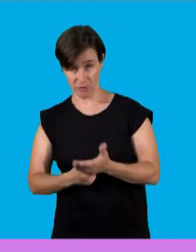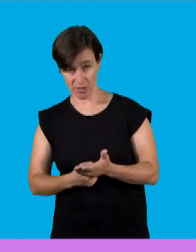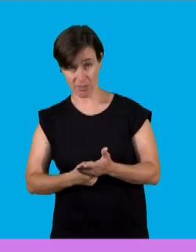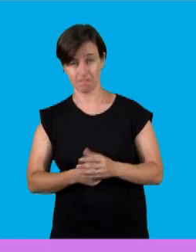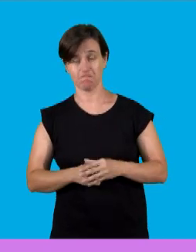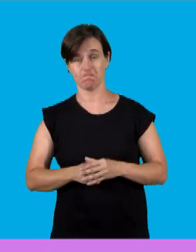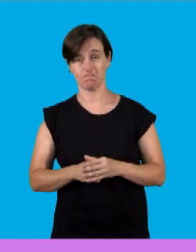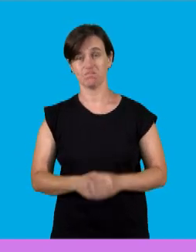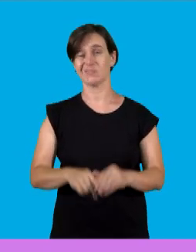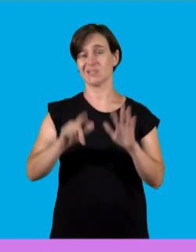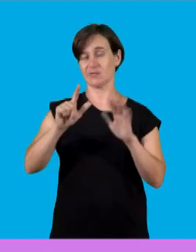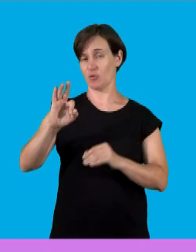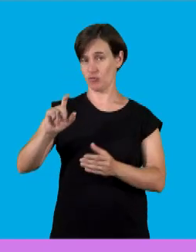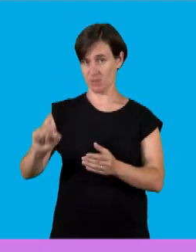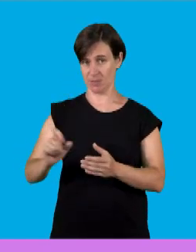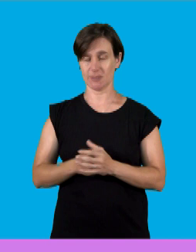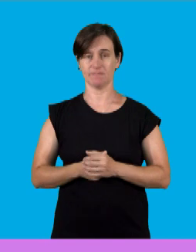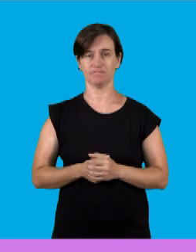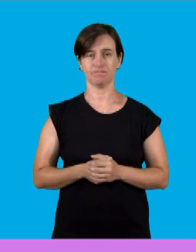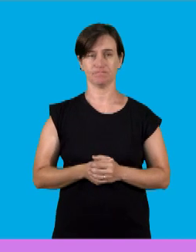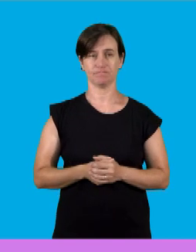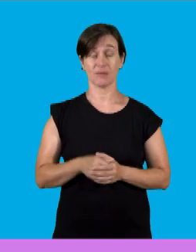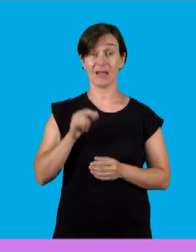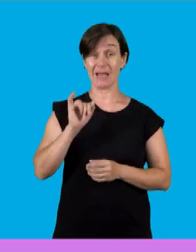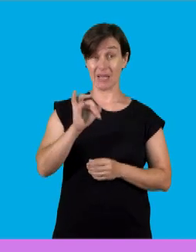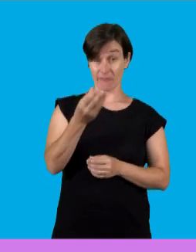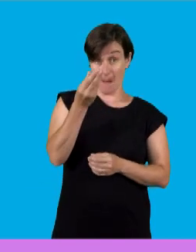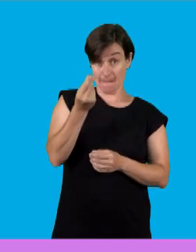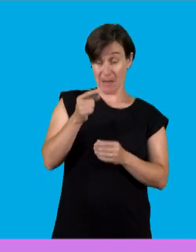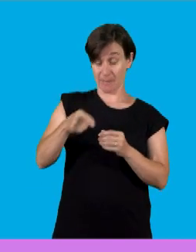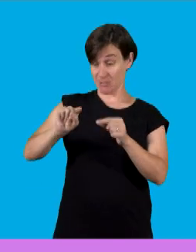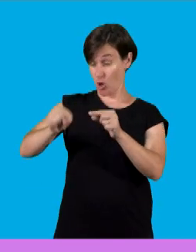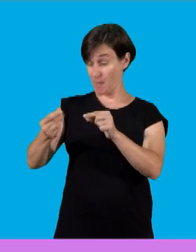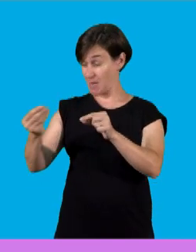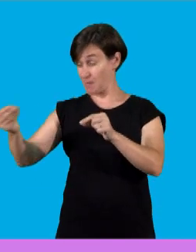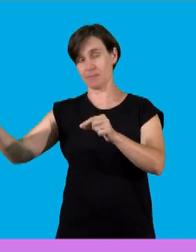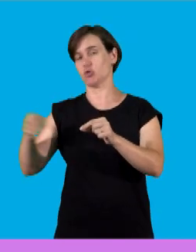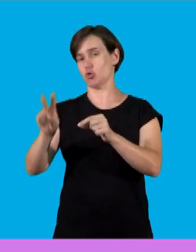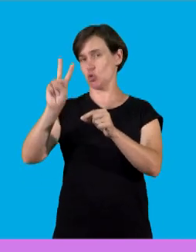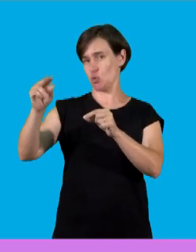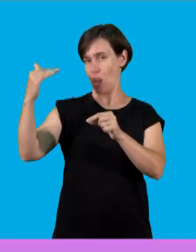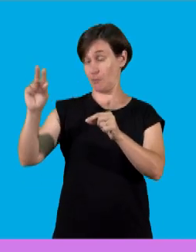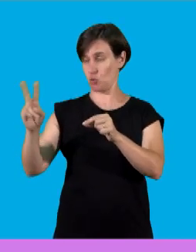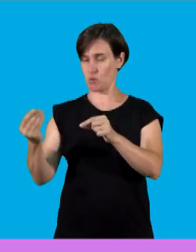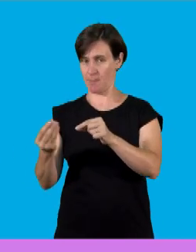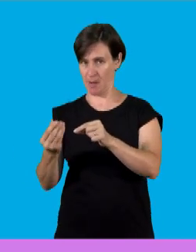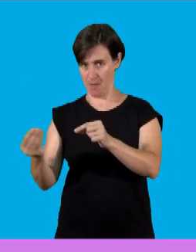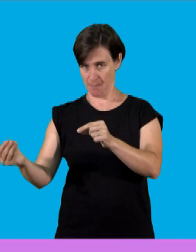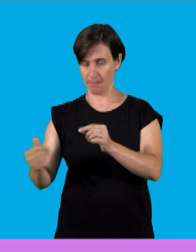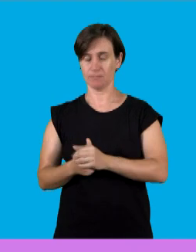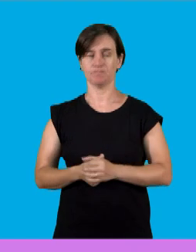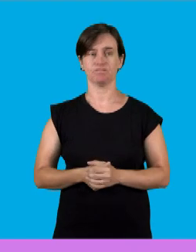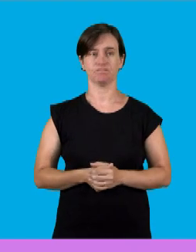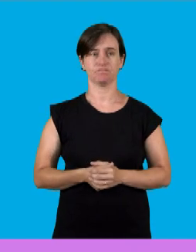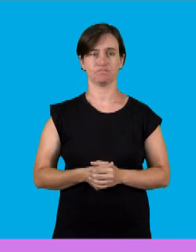201,763 rand and 73 cents. Remember, money we round off to 2 decimal places. So now what do I see on my screen? I have to